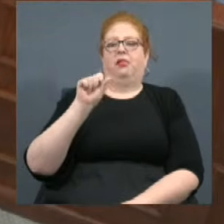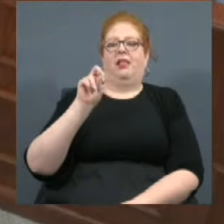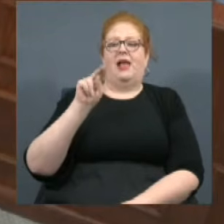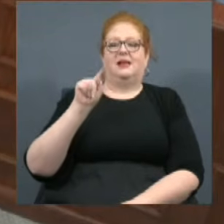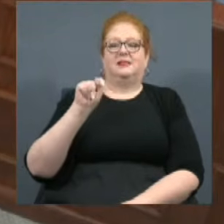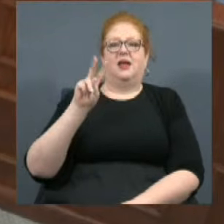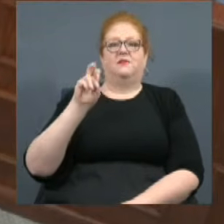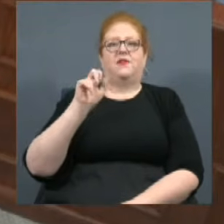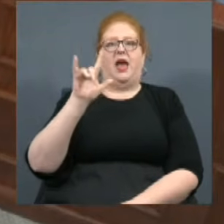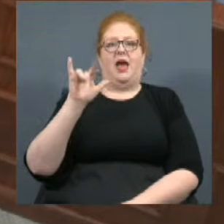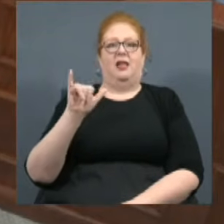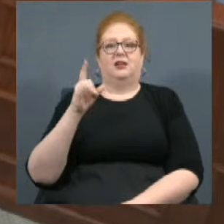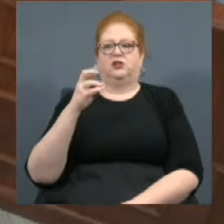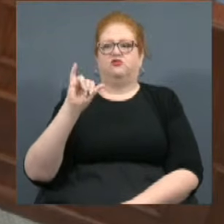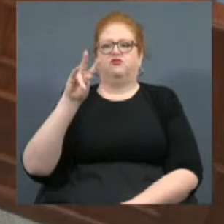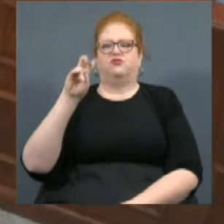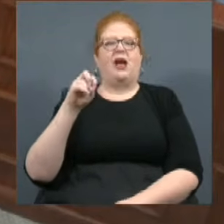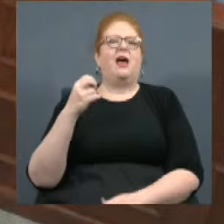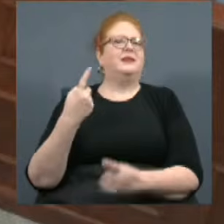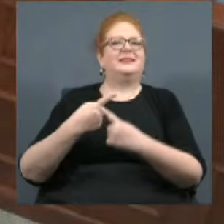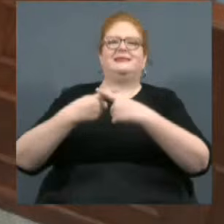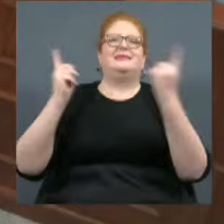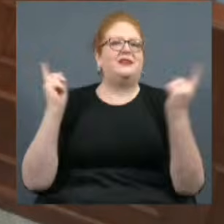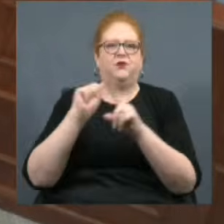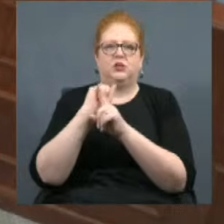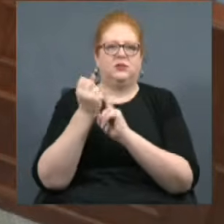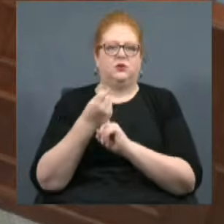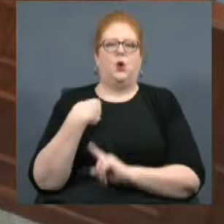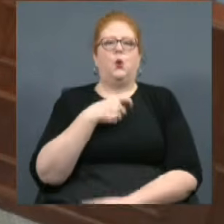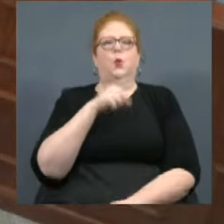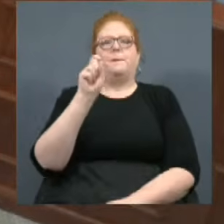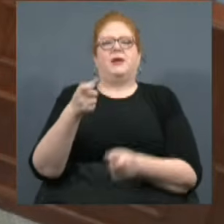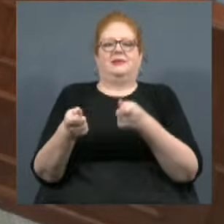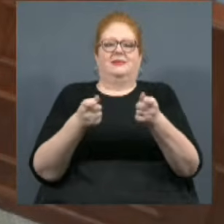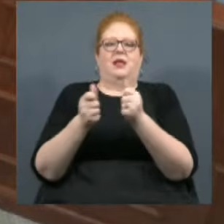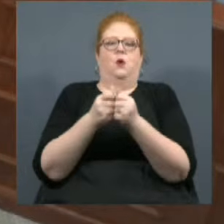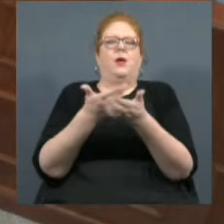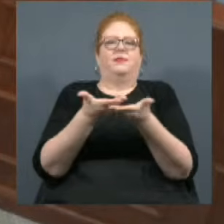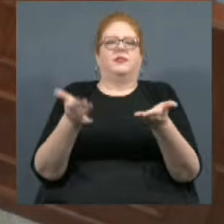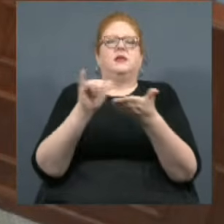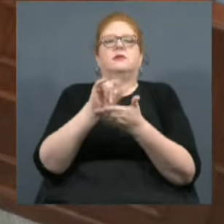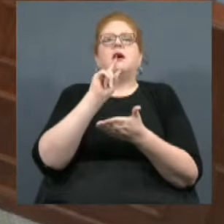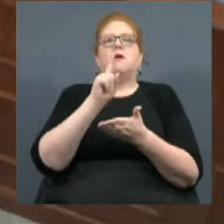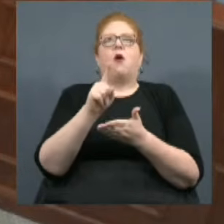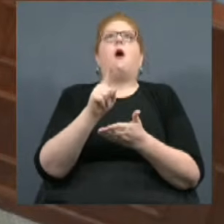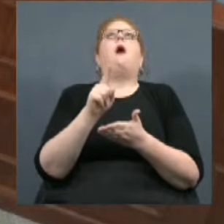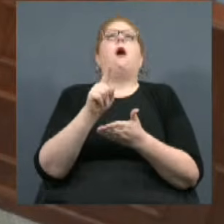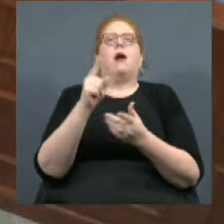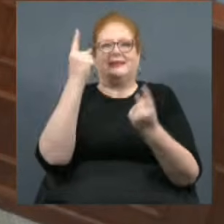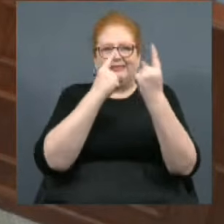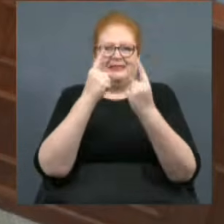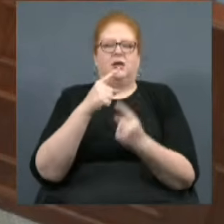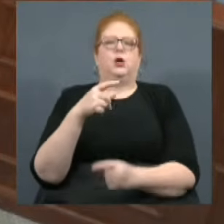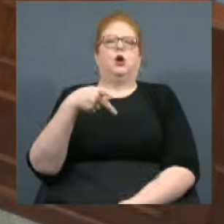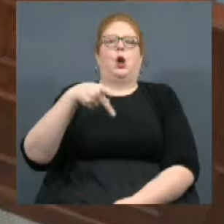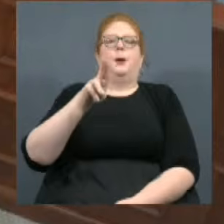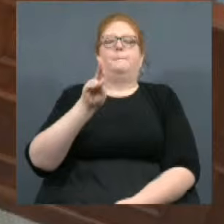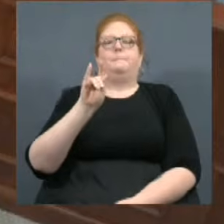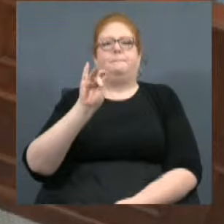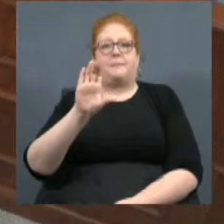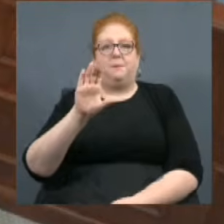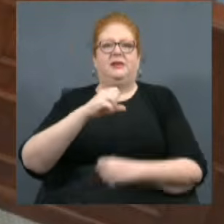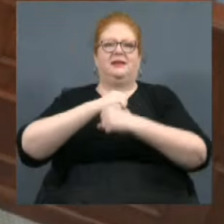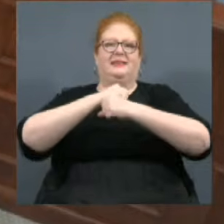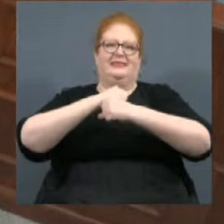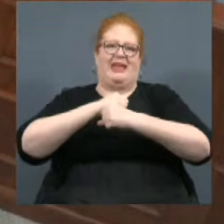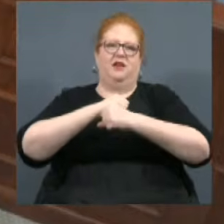we need to deal with something where it's going to be a real public safety hazard for people to be out there, and that's what we're working